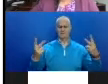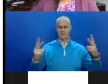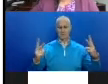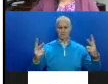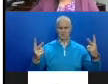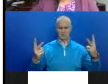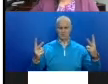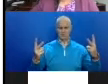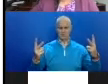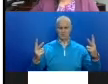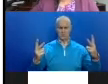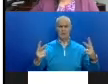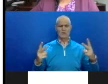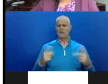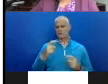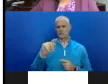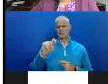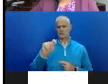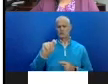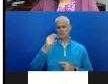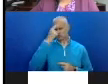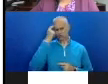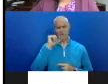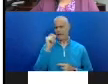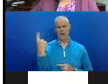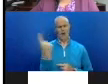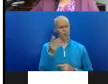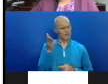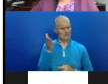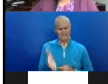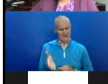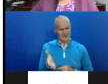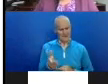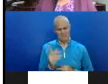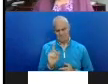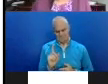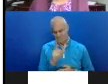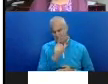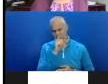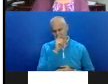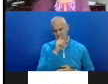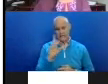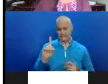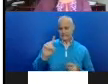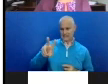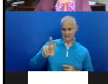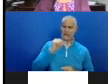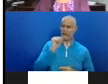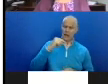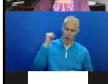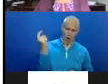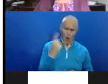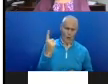these trauma is not always present. That's the first thing I want to say in terms of domestic violence. Again, it's not all